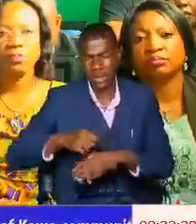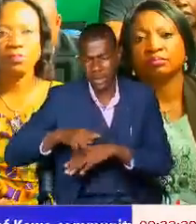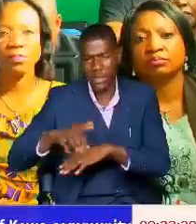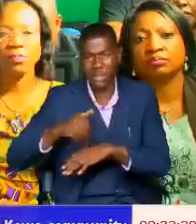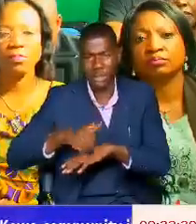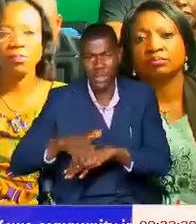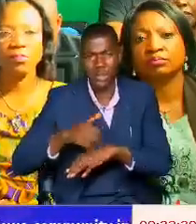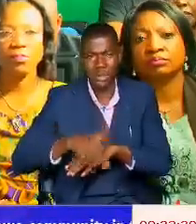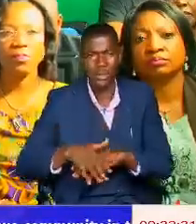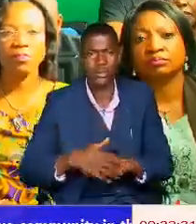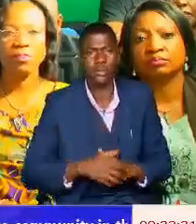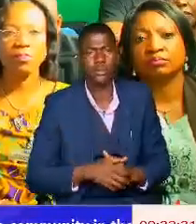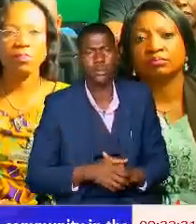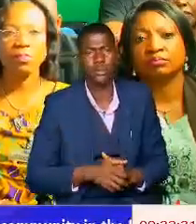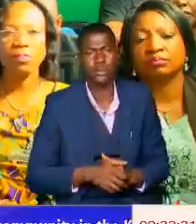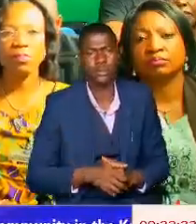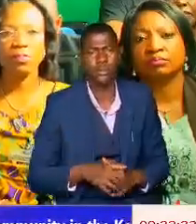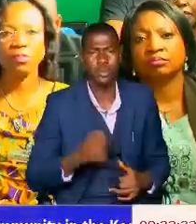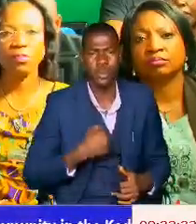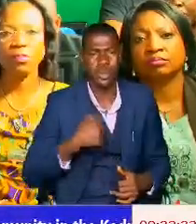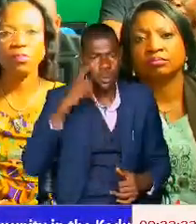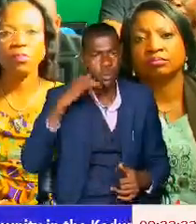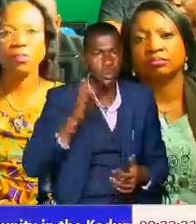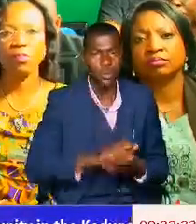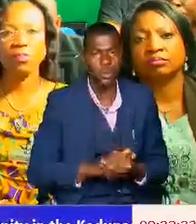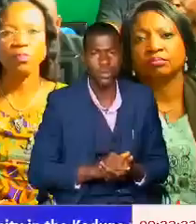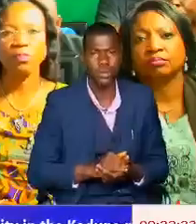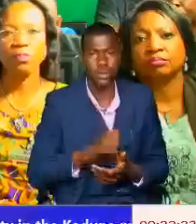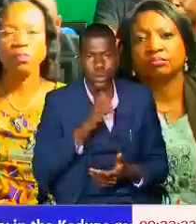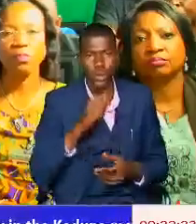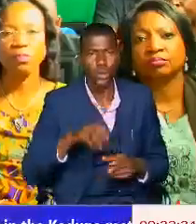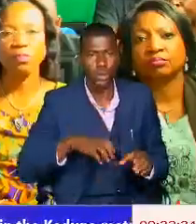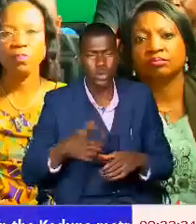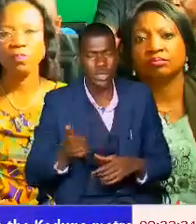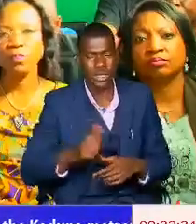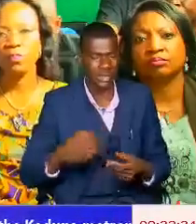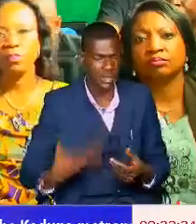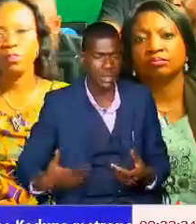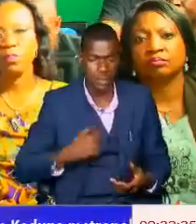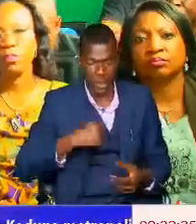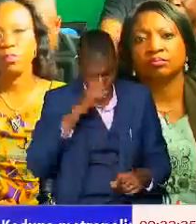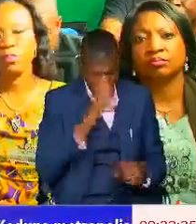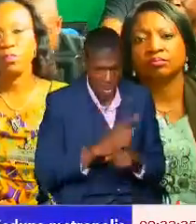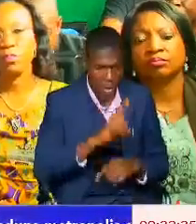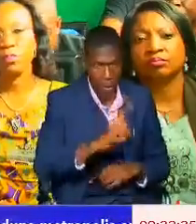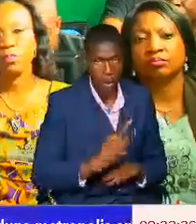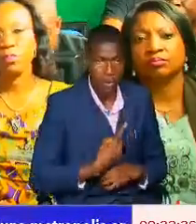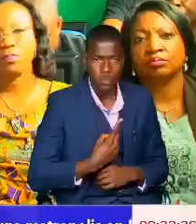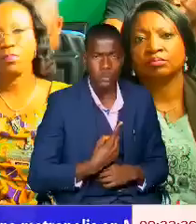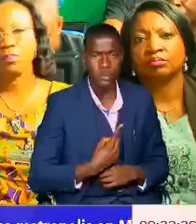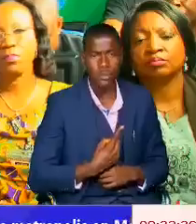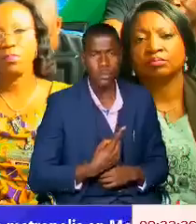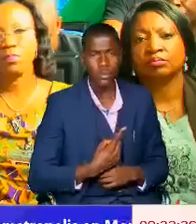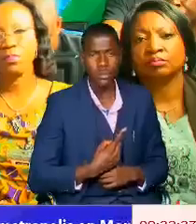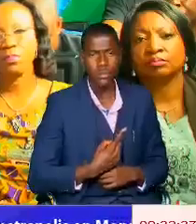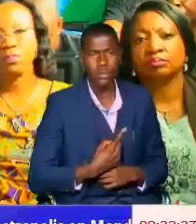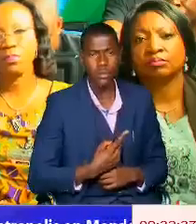wrote reminder, when there's nothing forthcoming, a brother of mine came and introduced